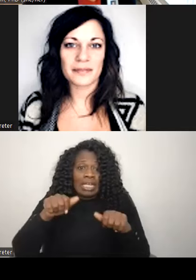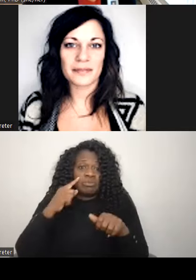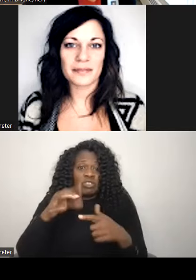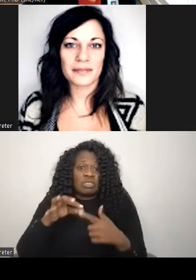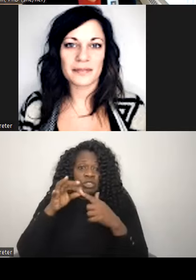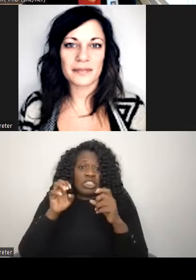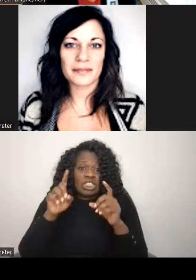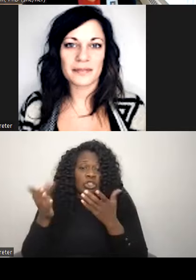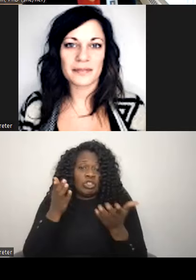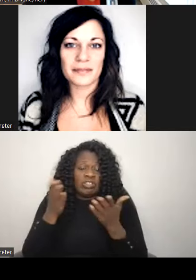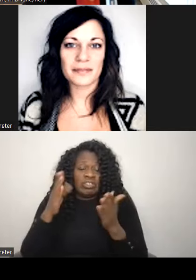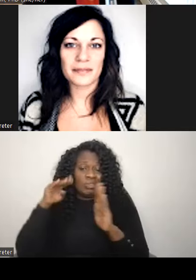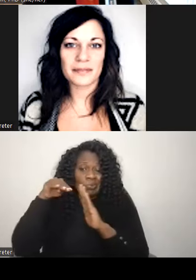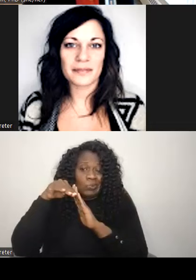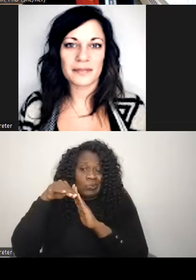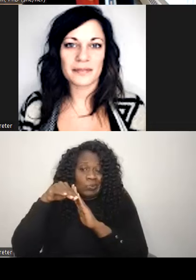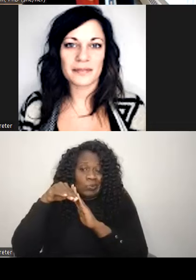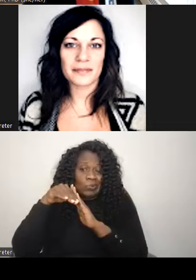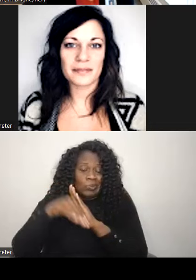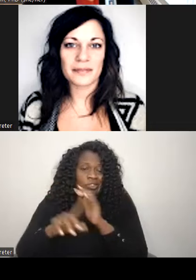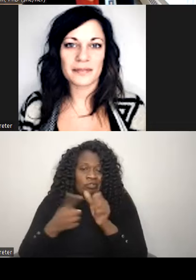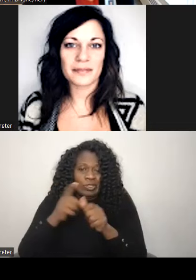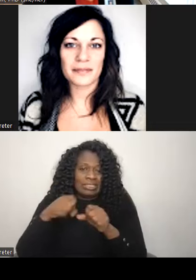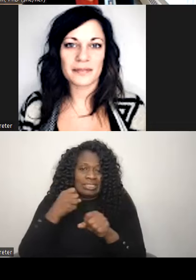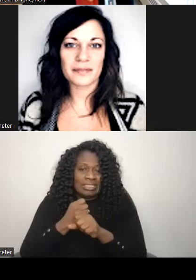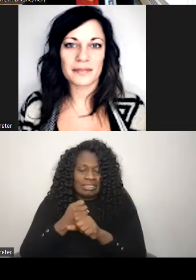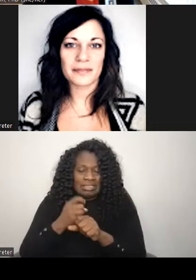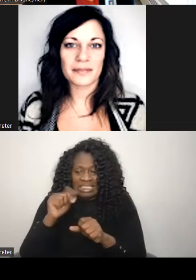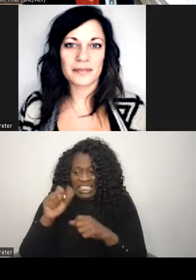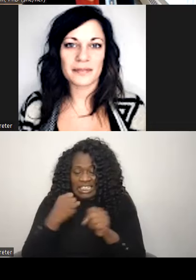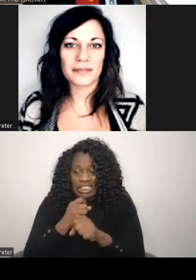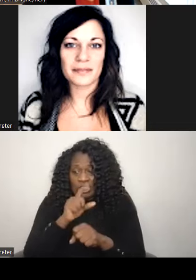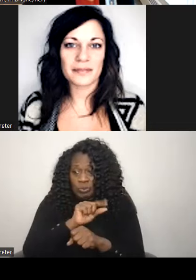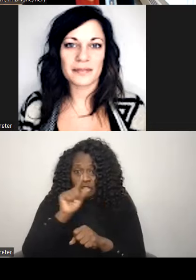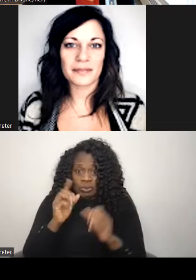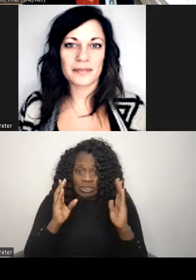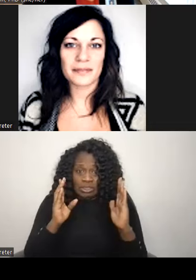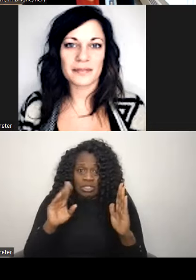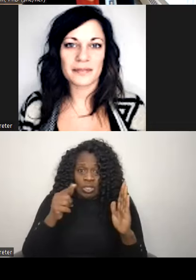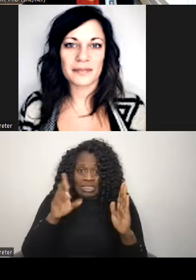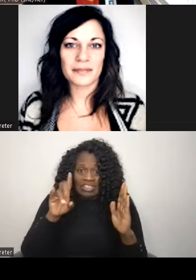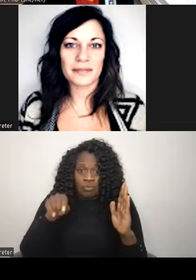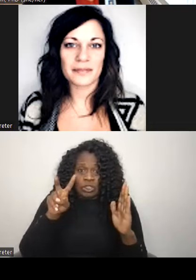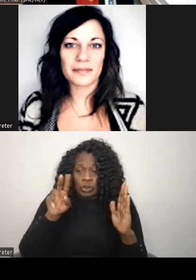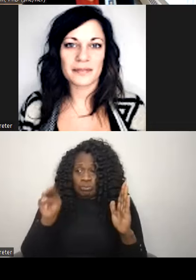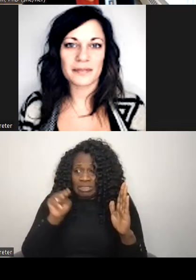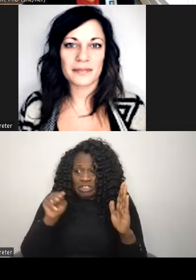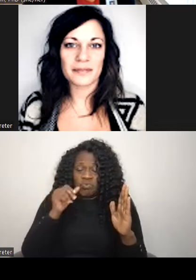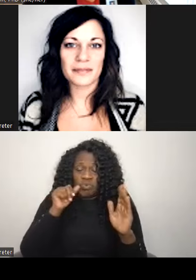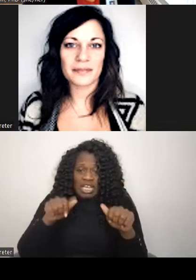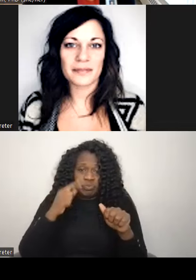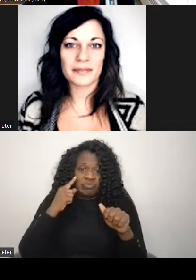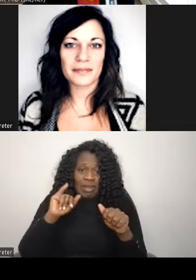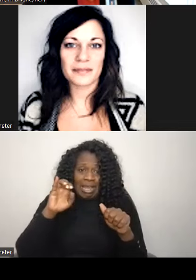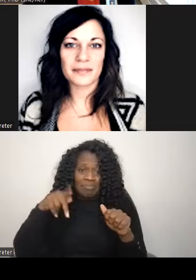education services declined for the first time in the prior 10 years. In 2020, only 7.2 million children were eligible for